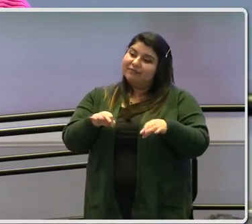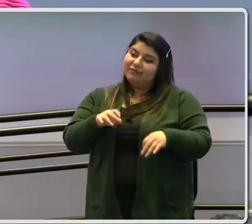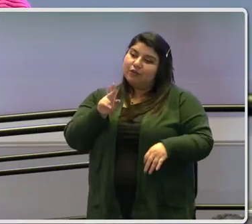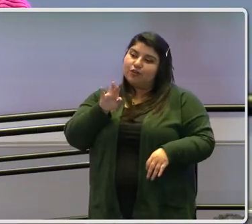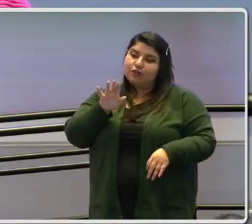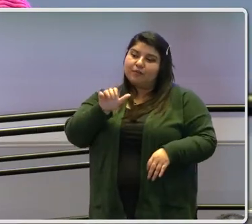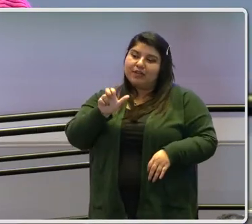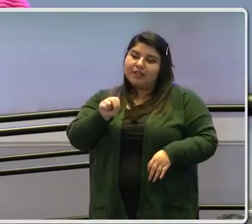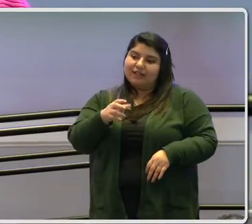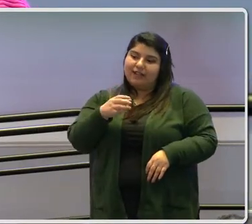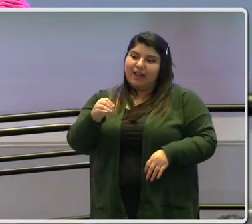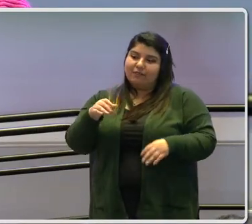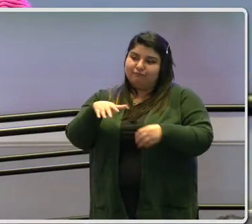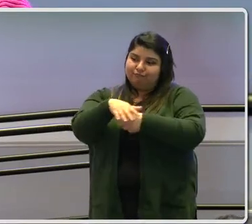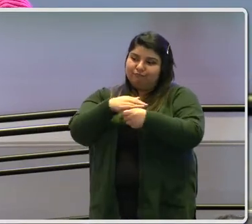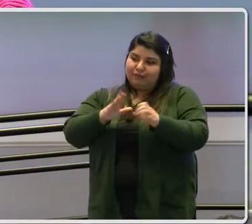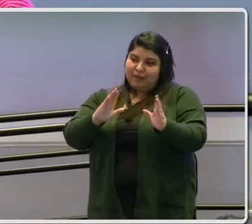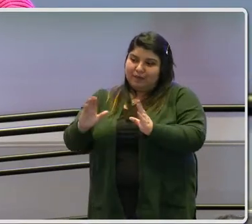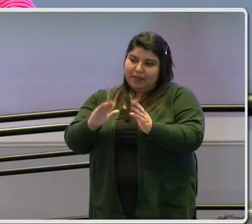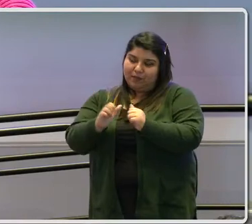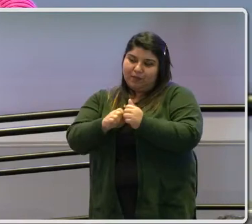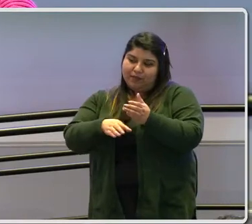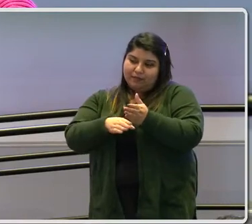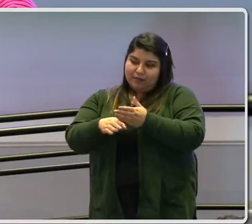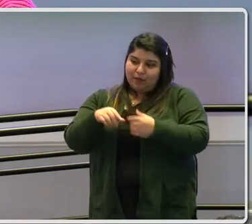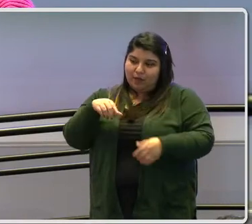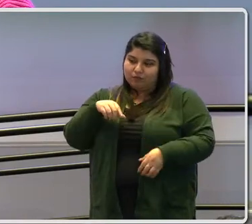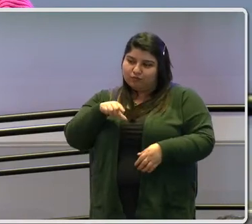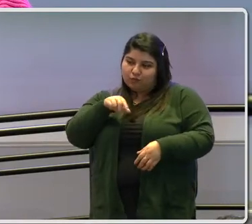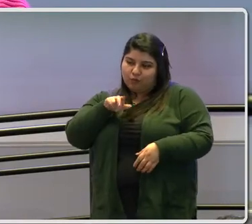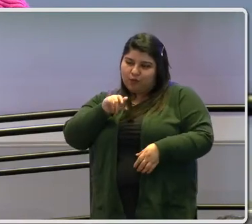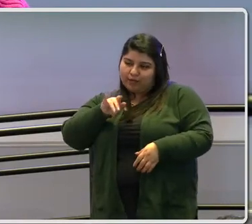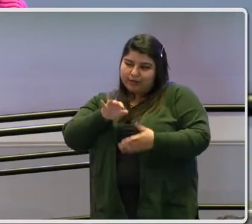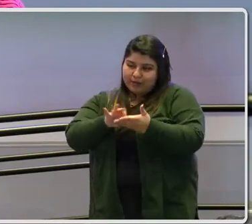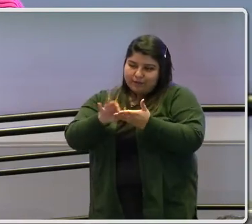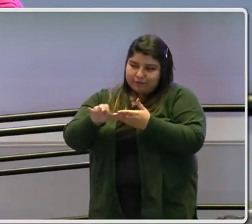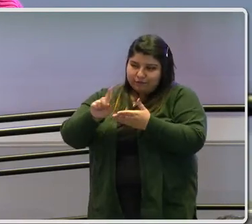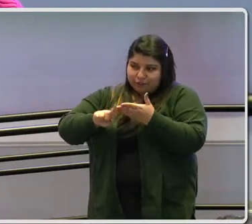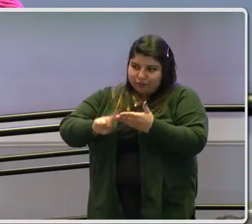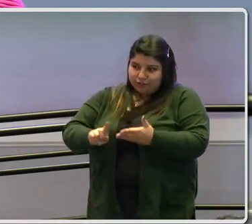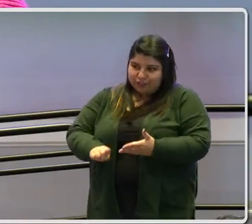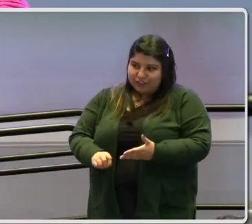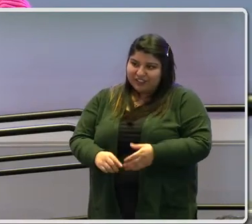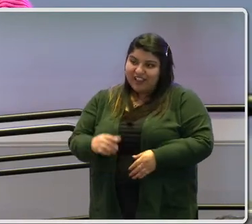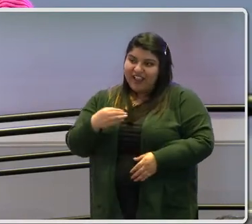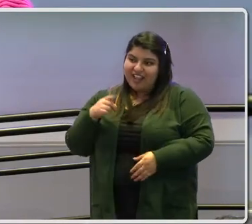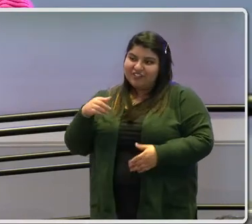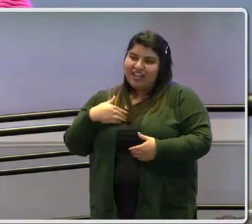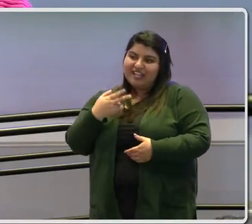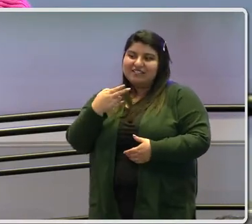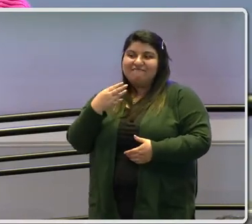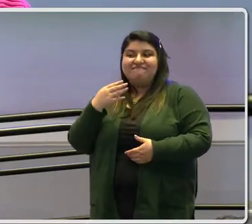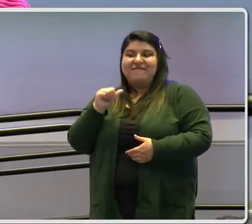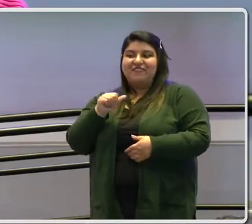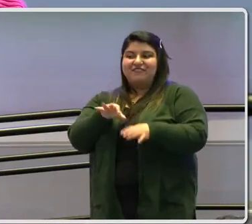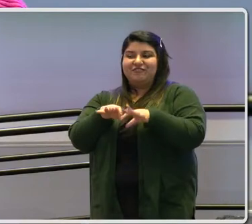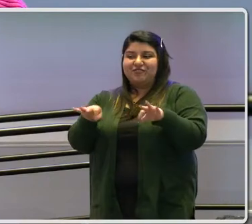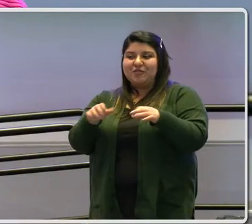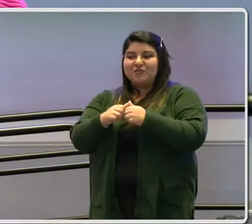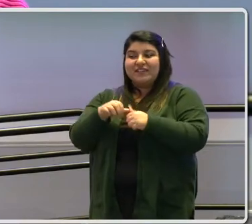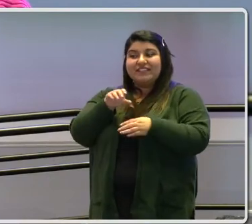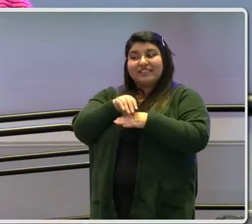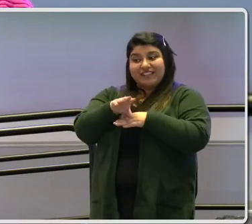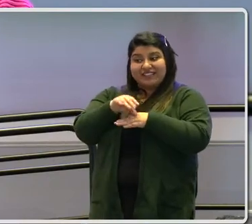Regional Planning with a minor in Quantitative Research. She also earned a Master's of Science degree in